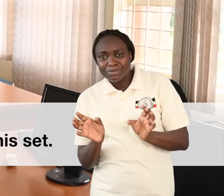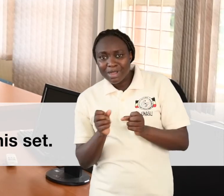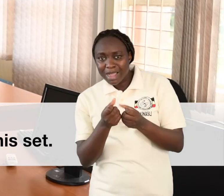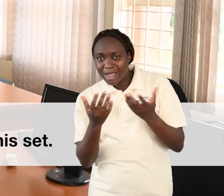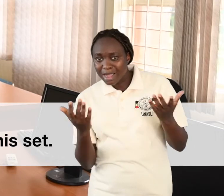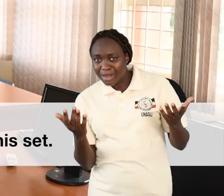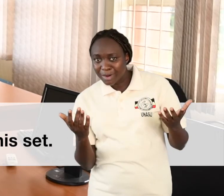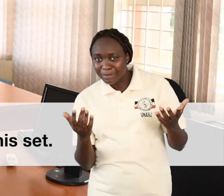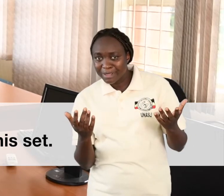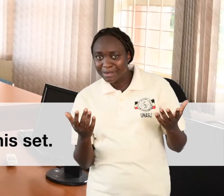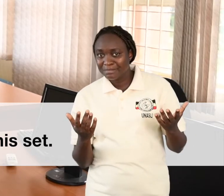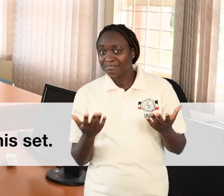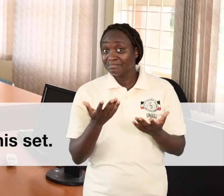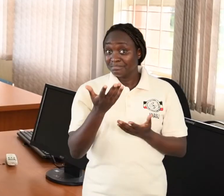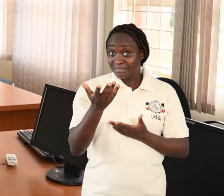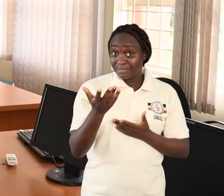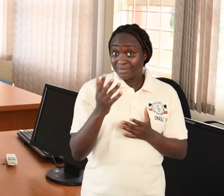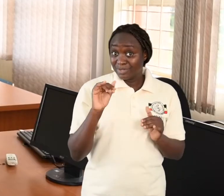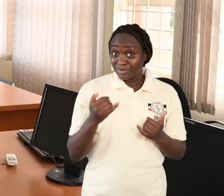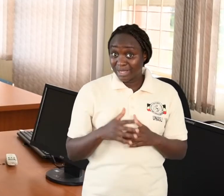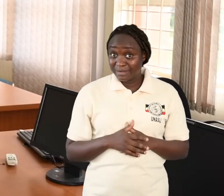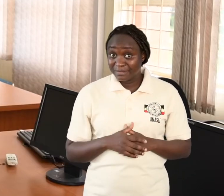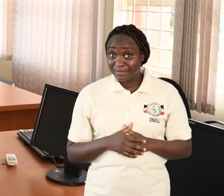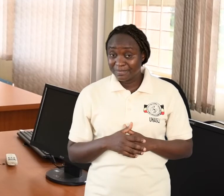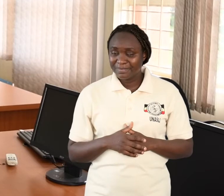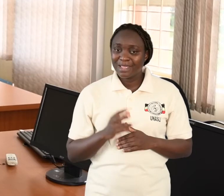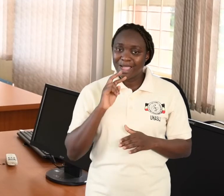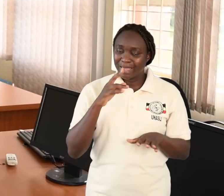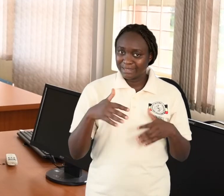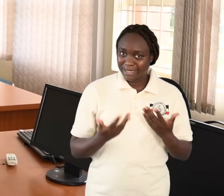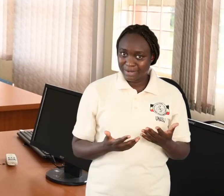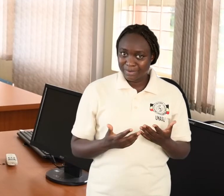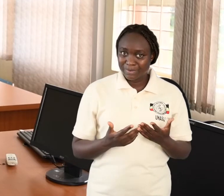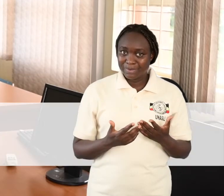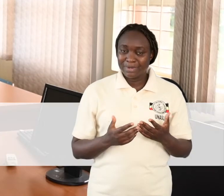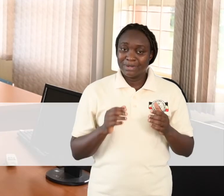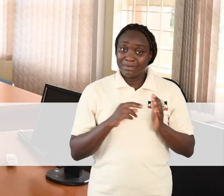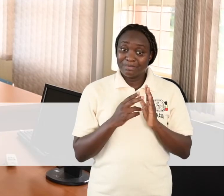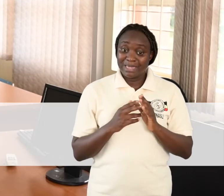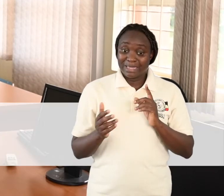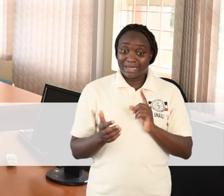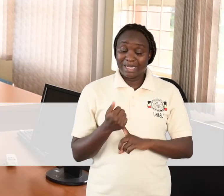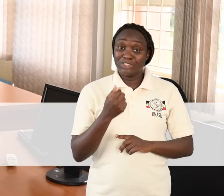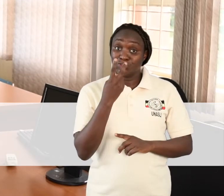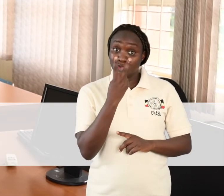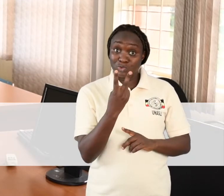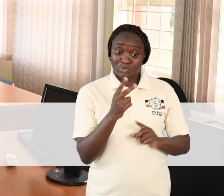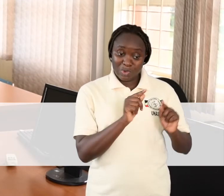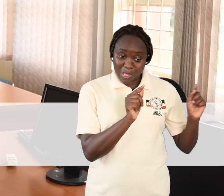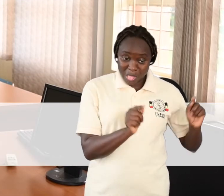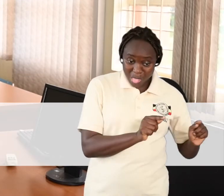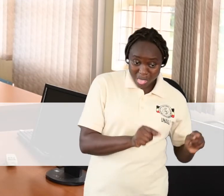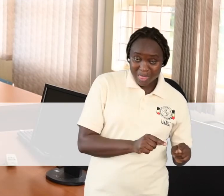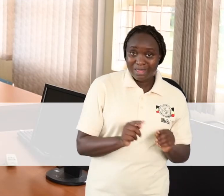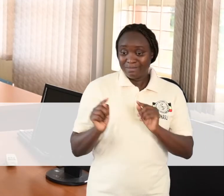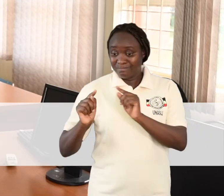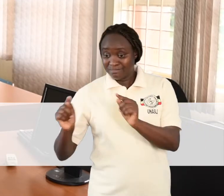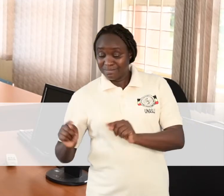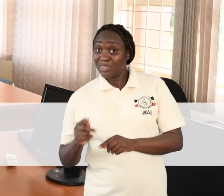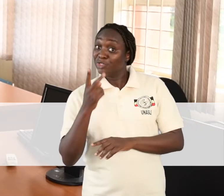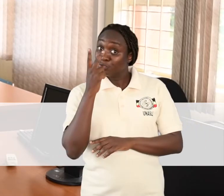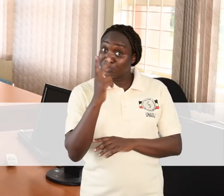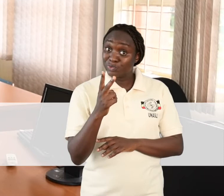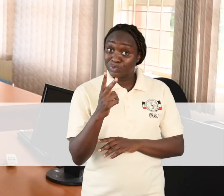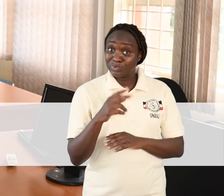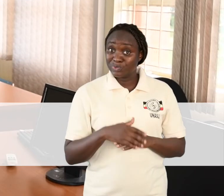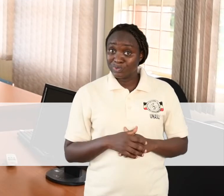Thank you. Thank you very much. The answer is 2. So you will form 2 subsets.